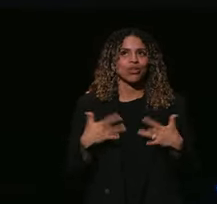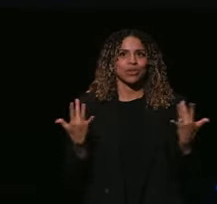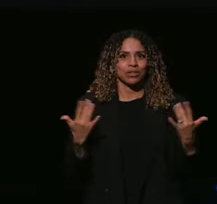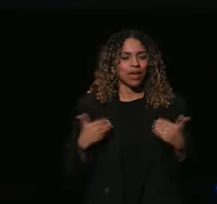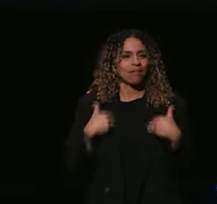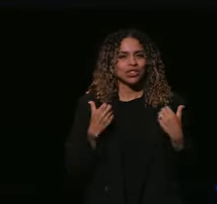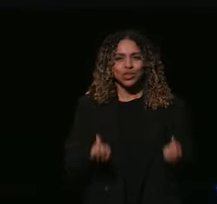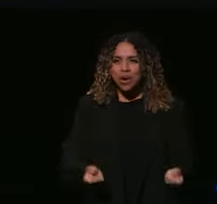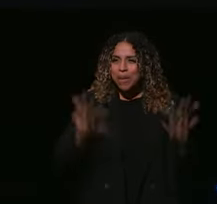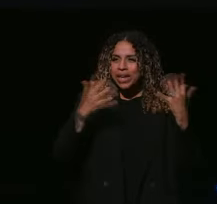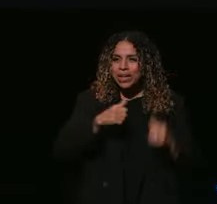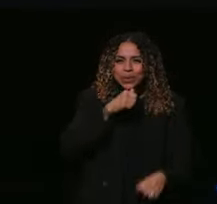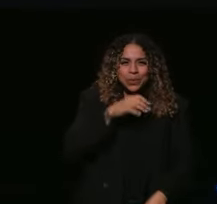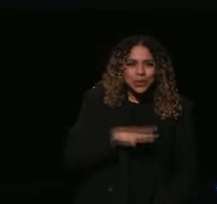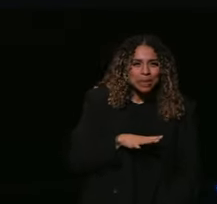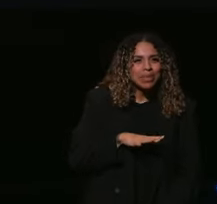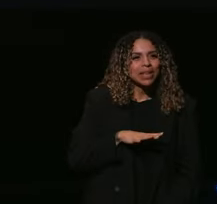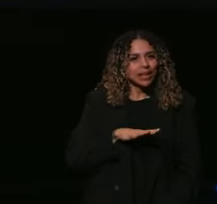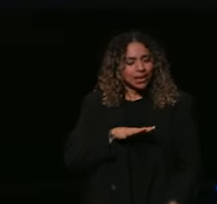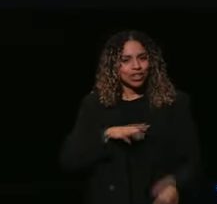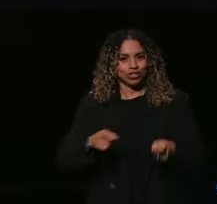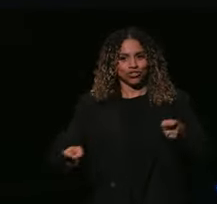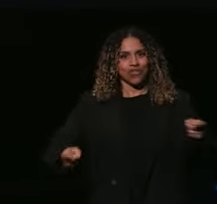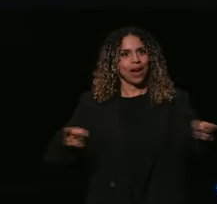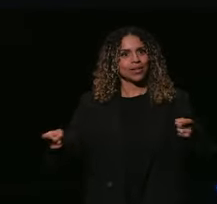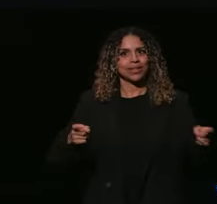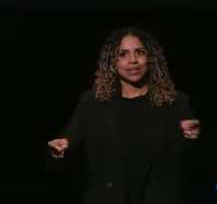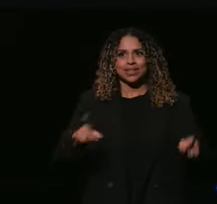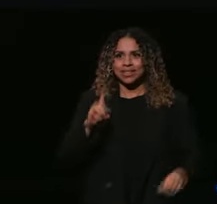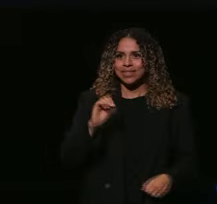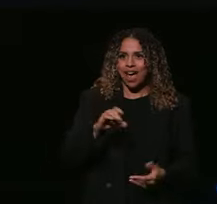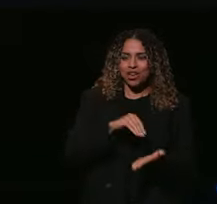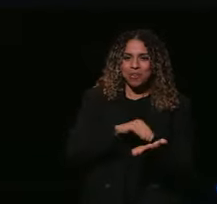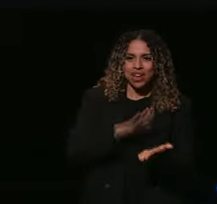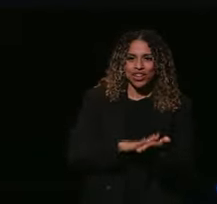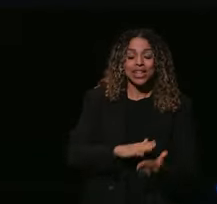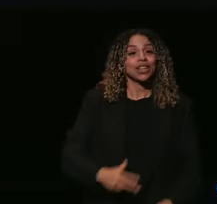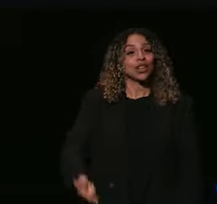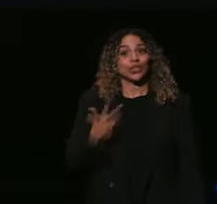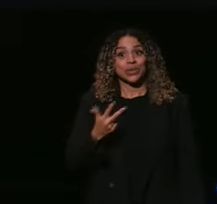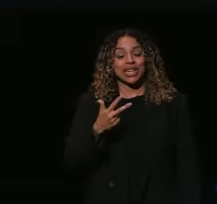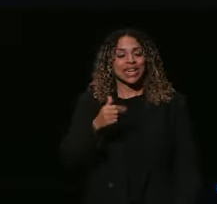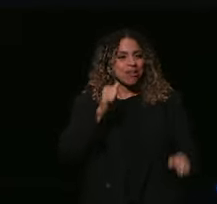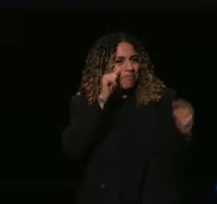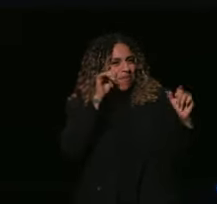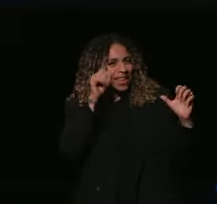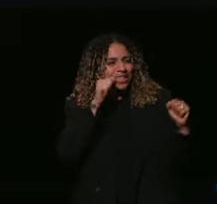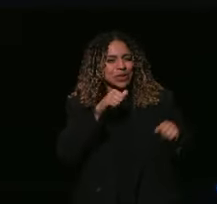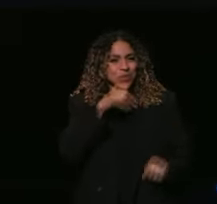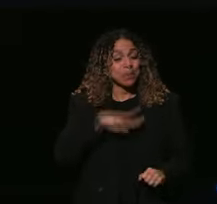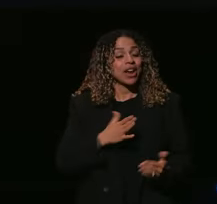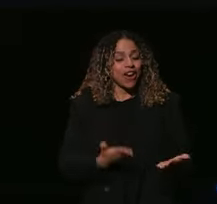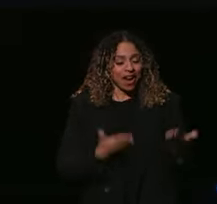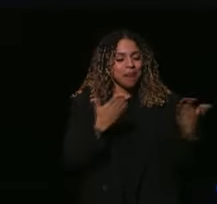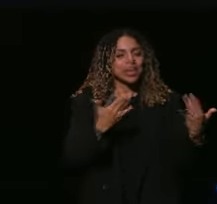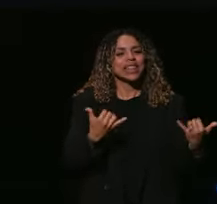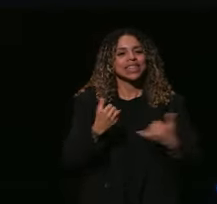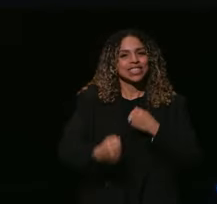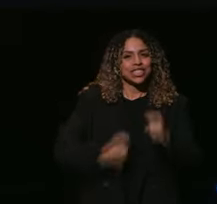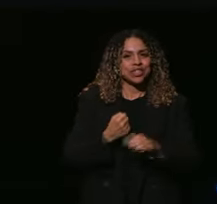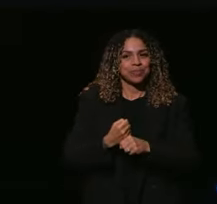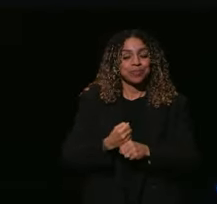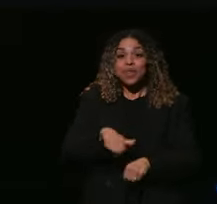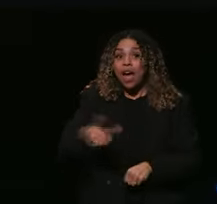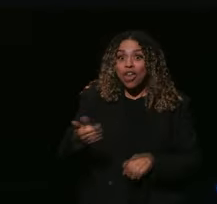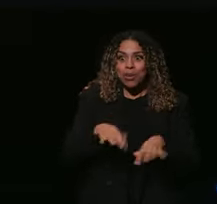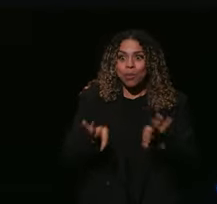so many women directing documentaries. Three amazing women are nominated this year. The other important change